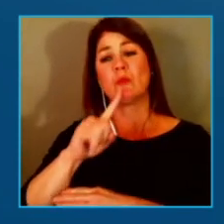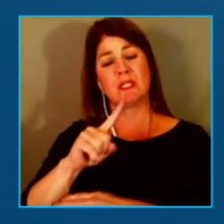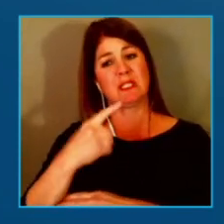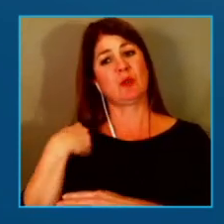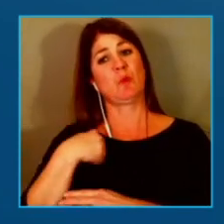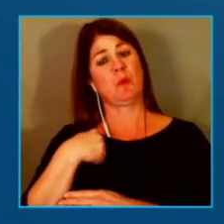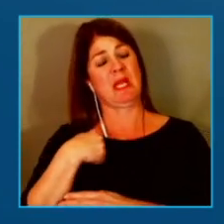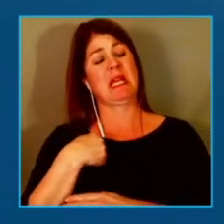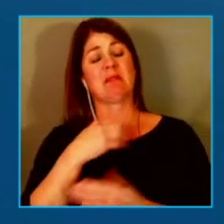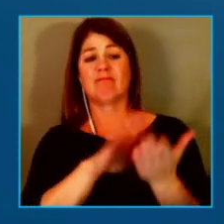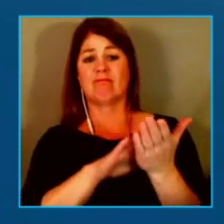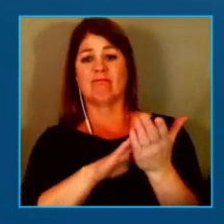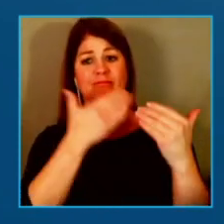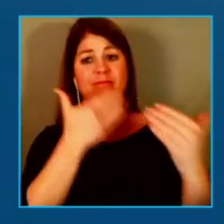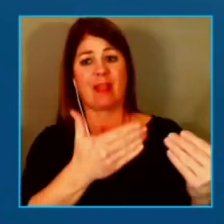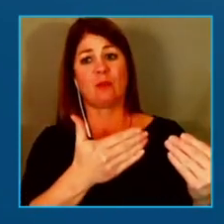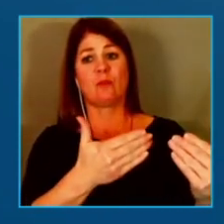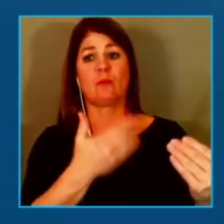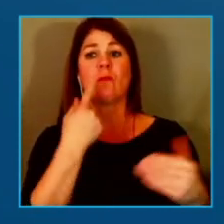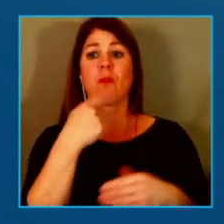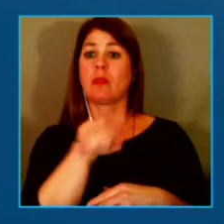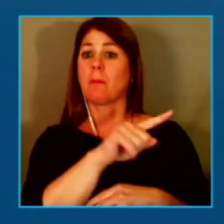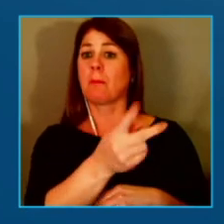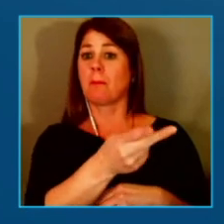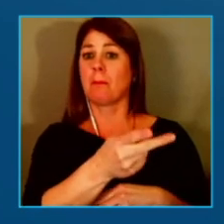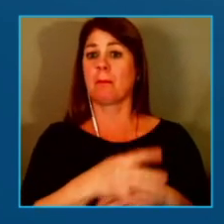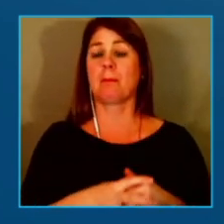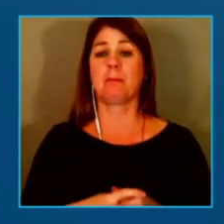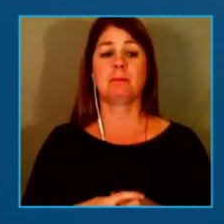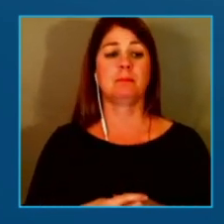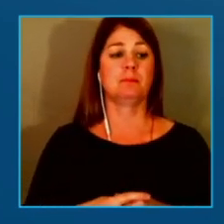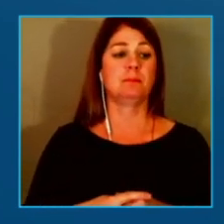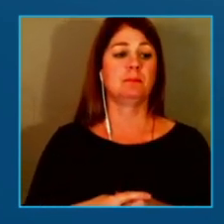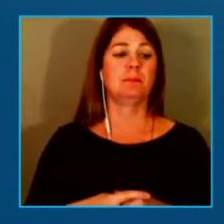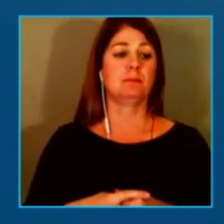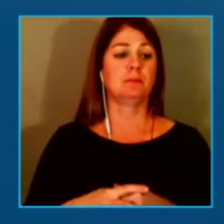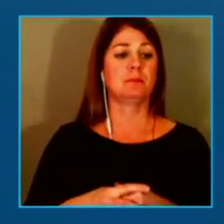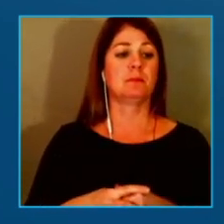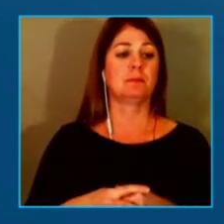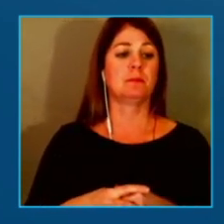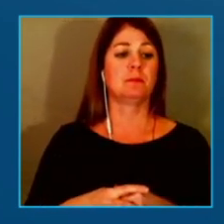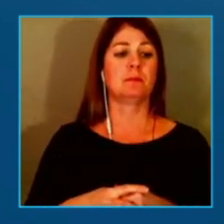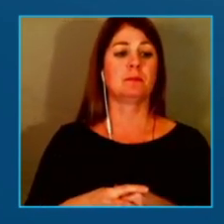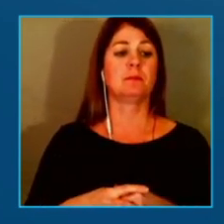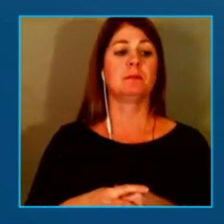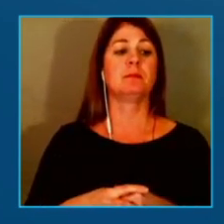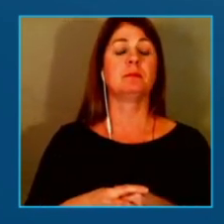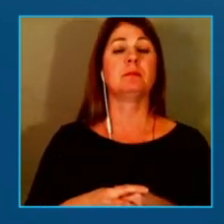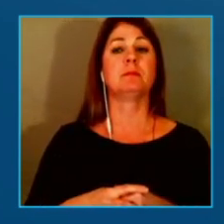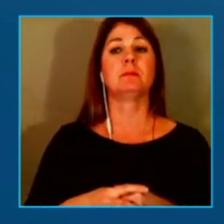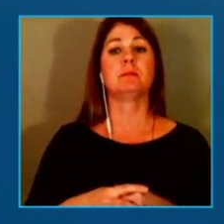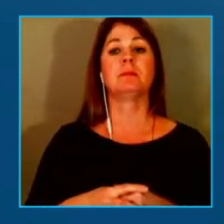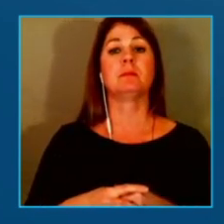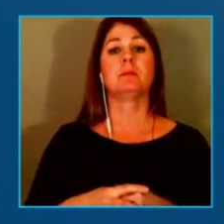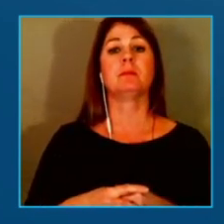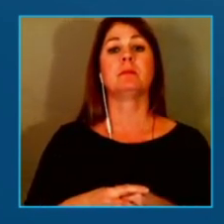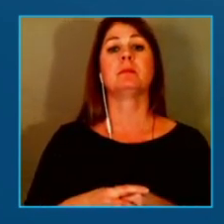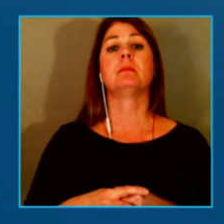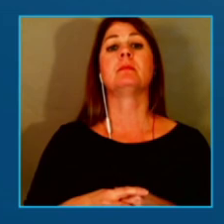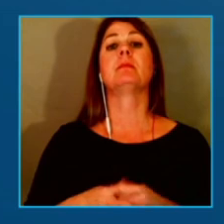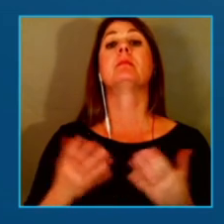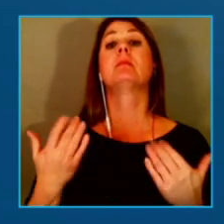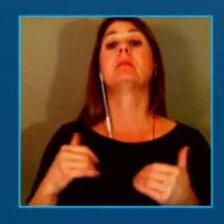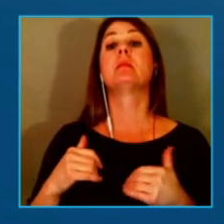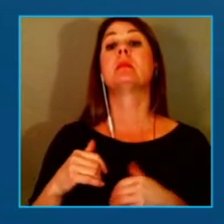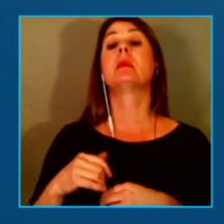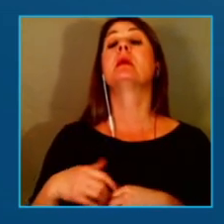thank you. So thank them. I would like to note that earlier this week, Rules and Bylaws members